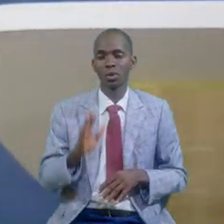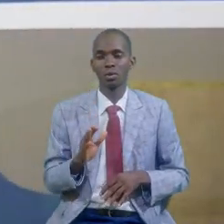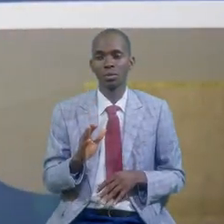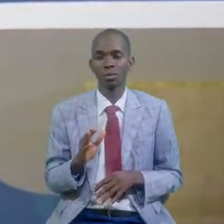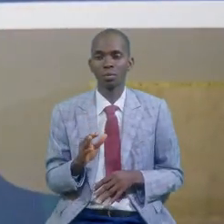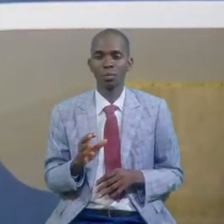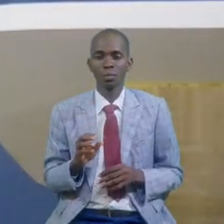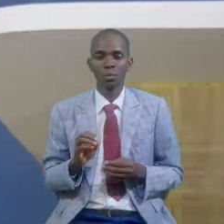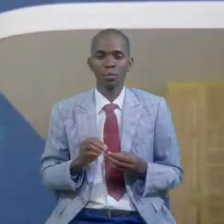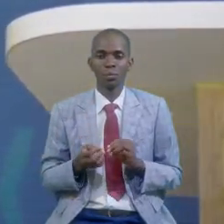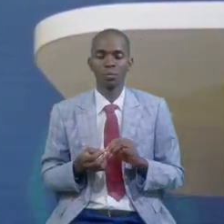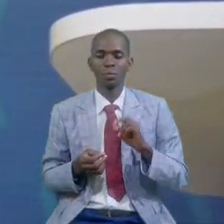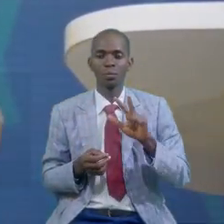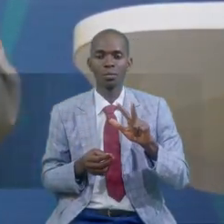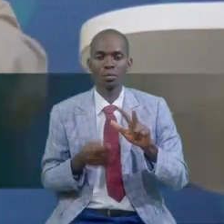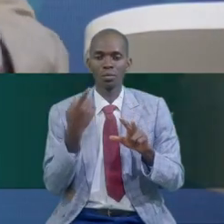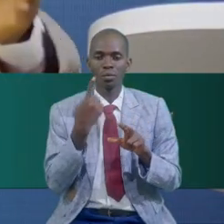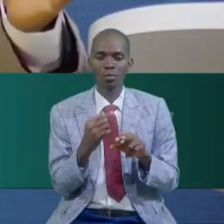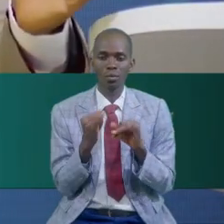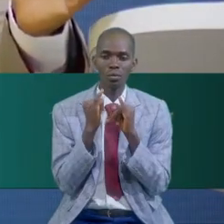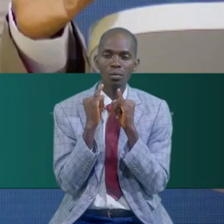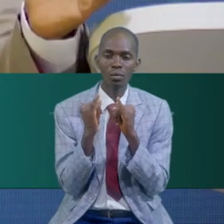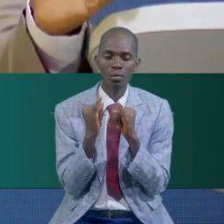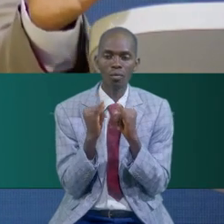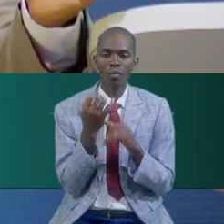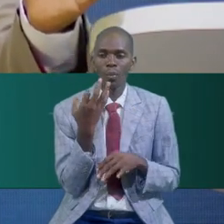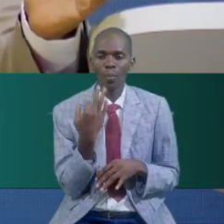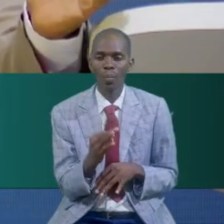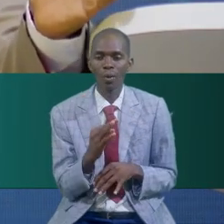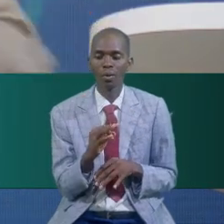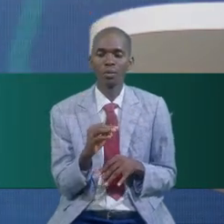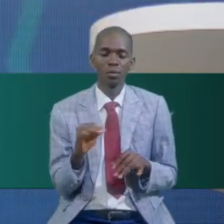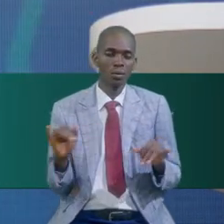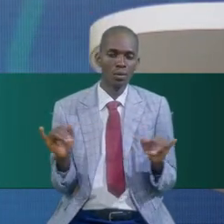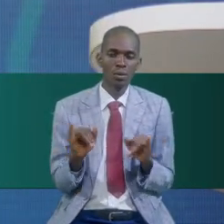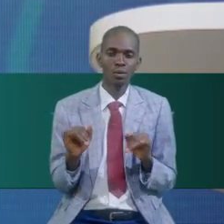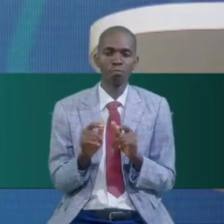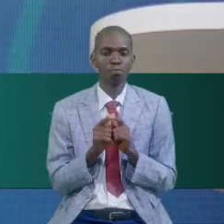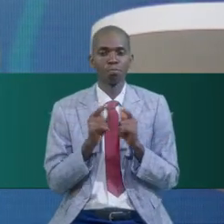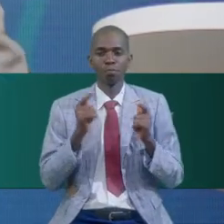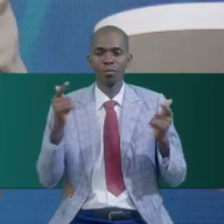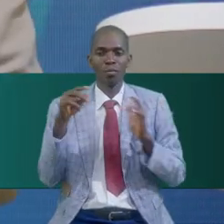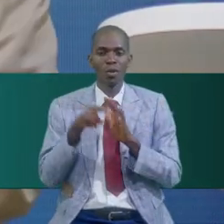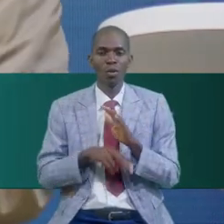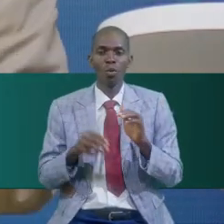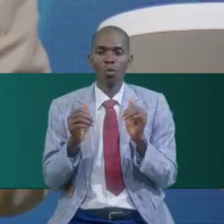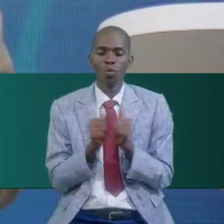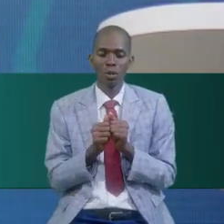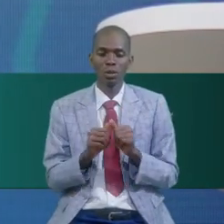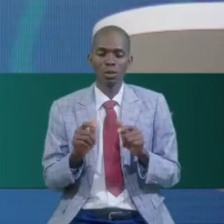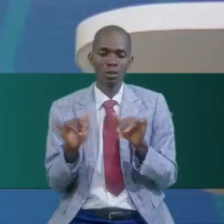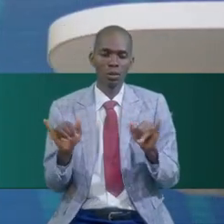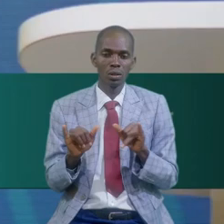at the directive of such magnitude. Was such mercy.